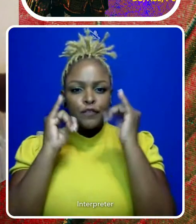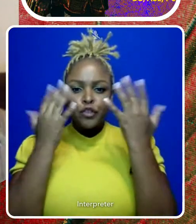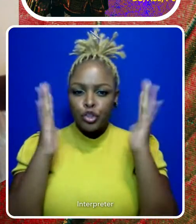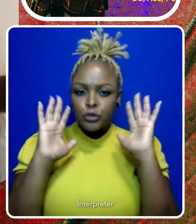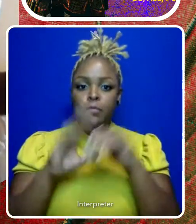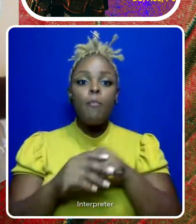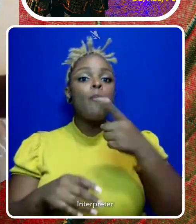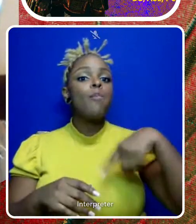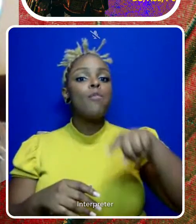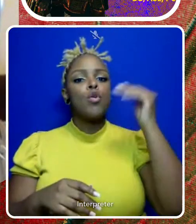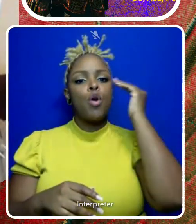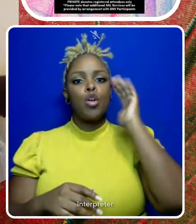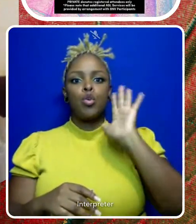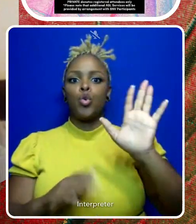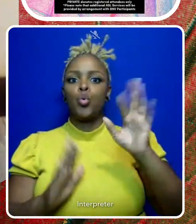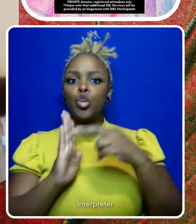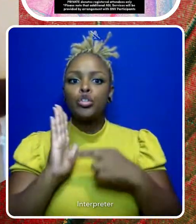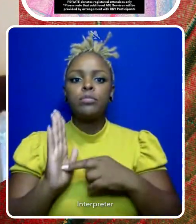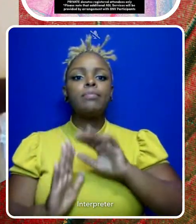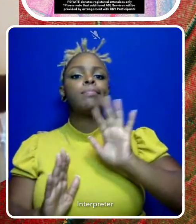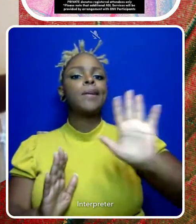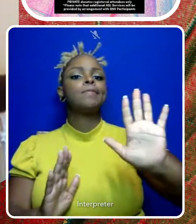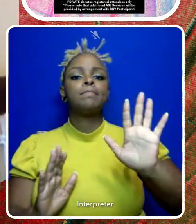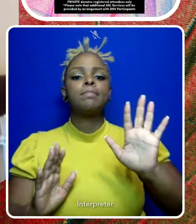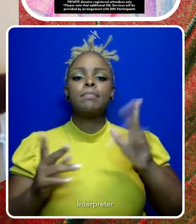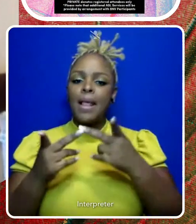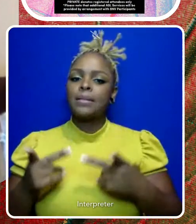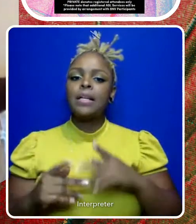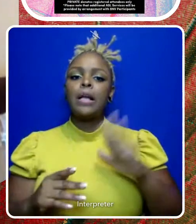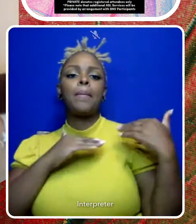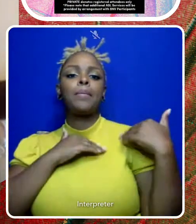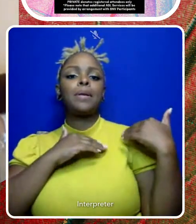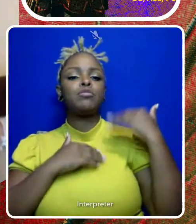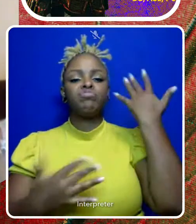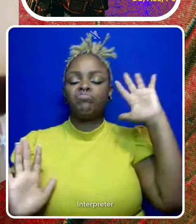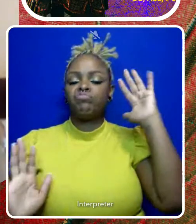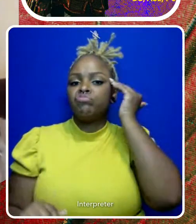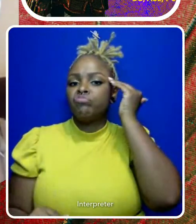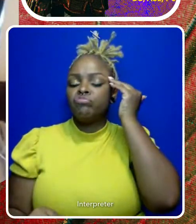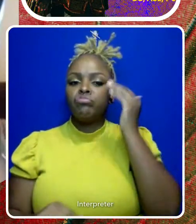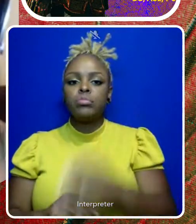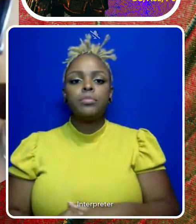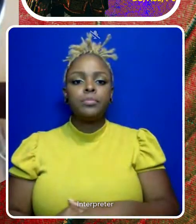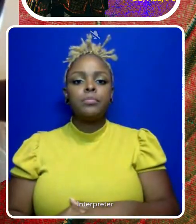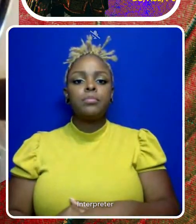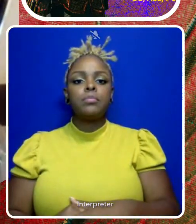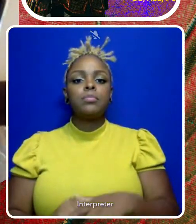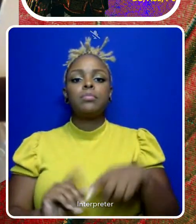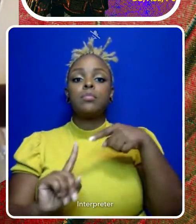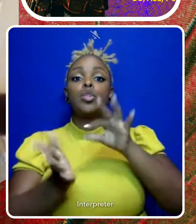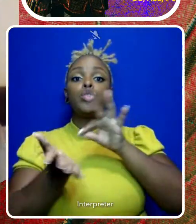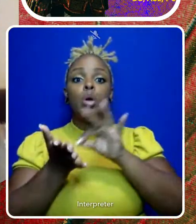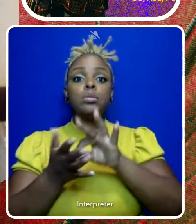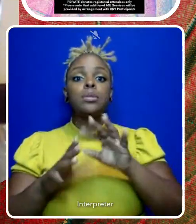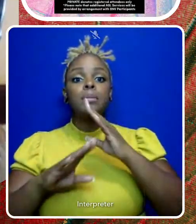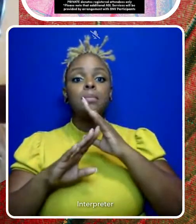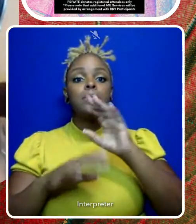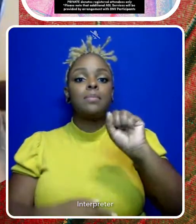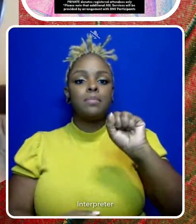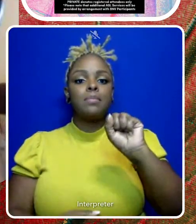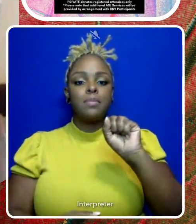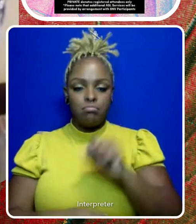is. And so today's bout, the scoring is silent, so we will not be announcing scores after poems.